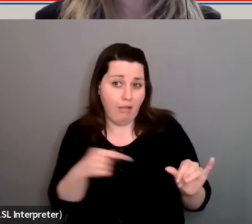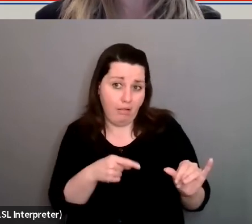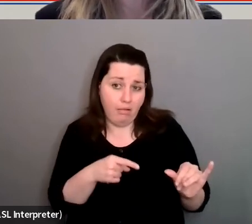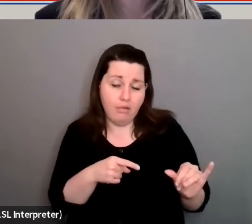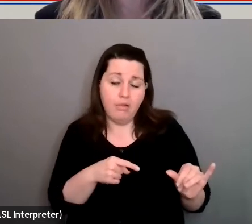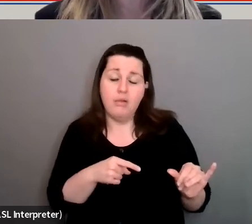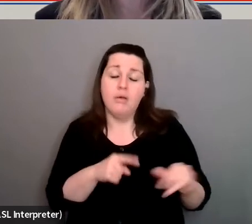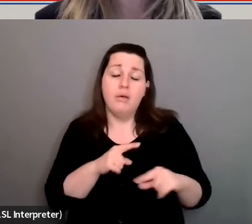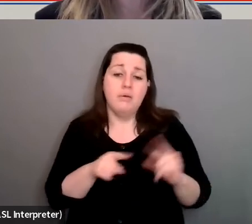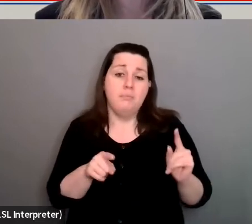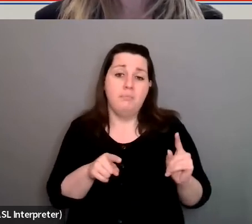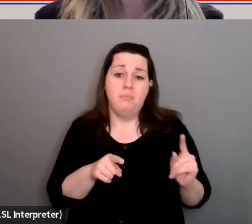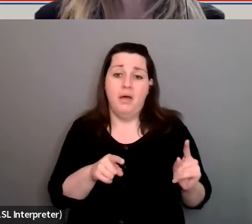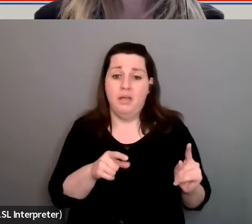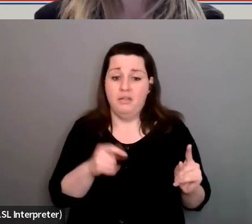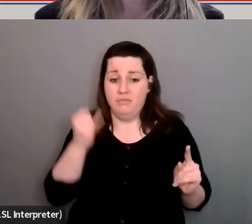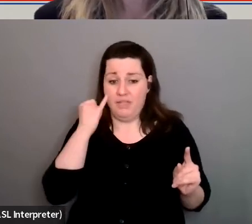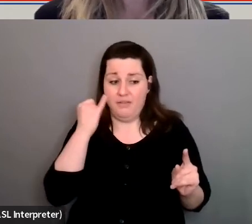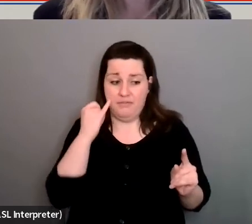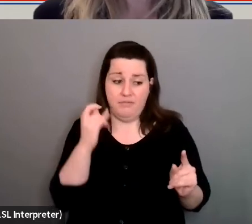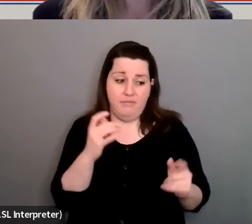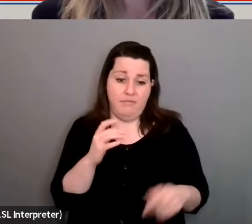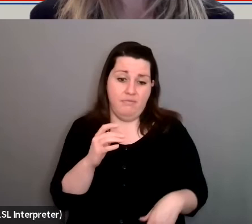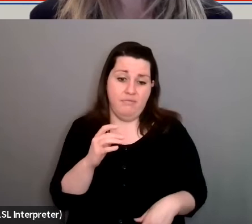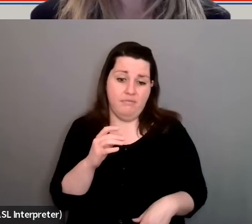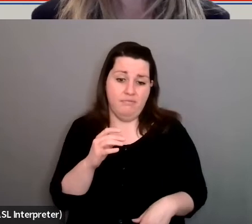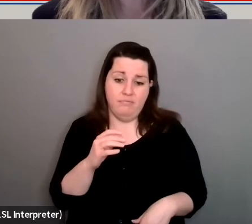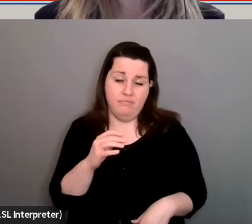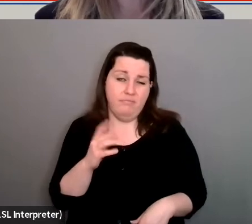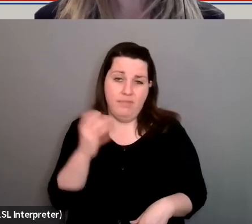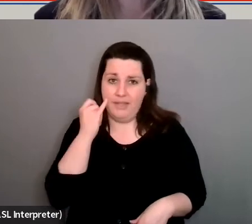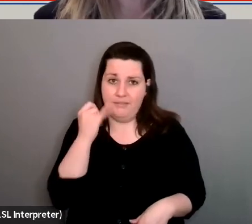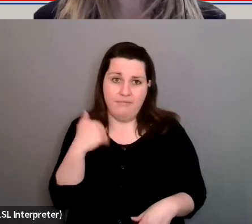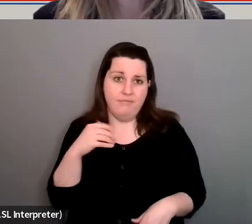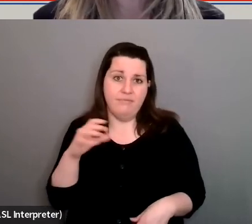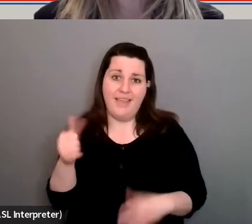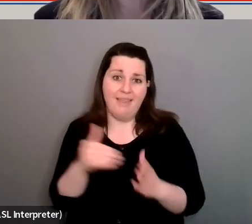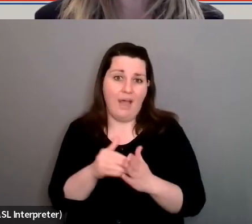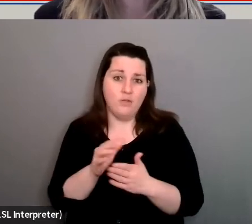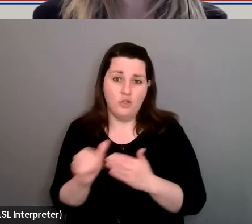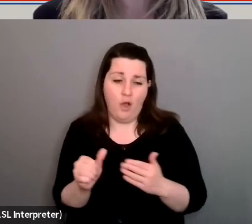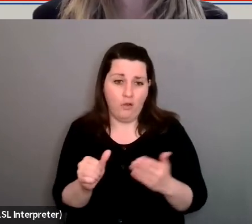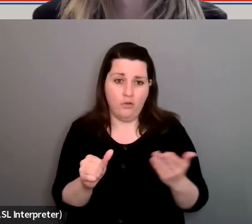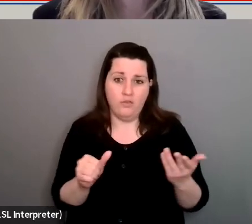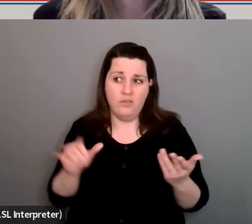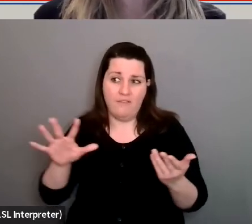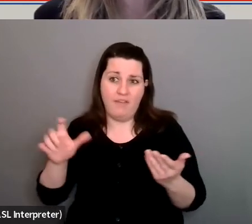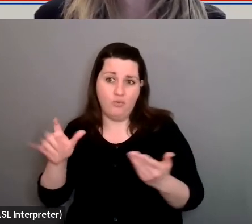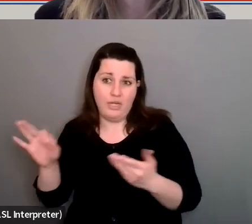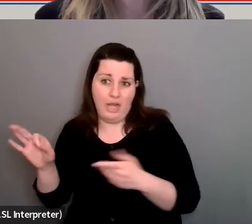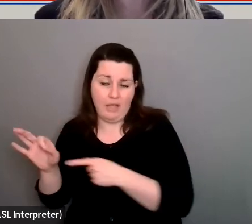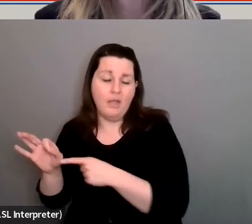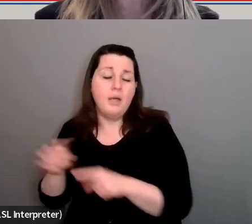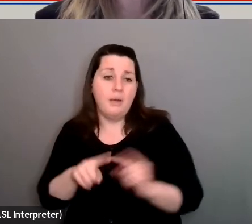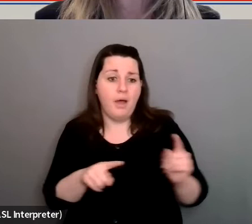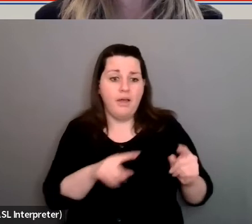other things that went into the ABLE account, even if let's say they had $10,000 in the 529, but they had already, there'd already